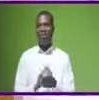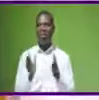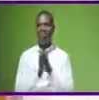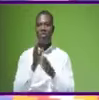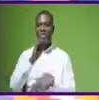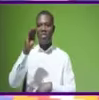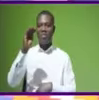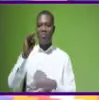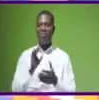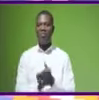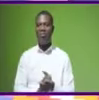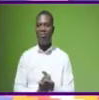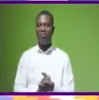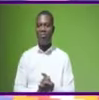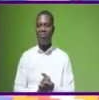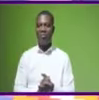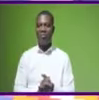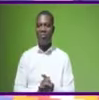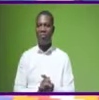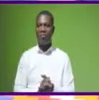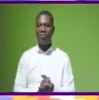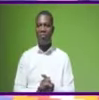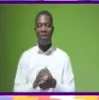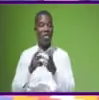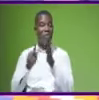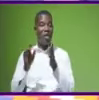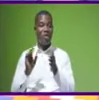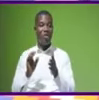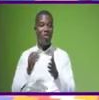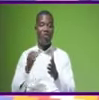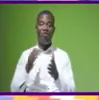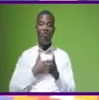praise him hallelujah eka minya midwuma ho